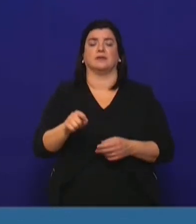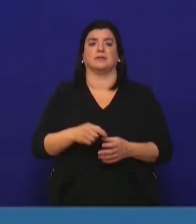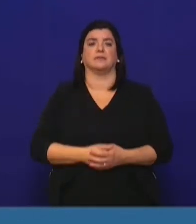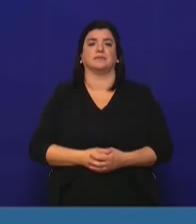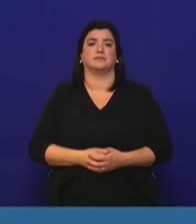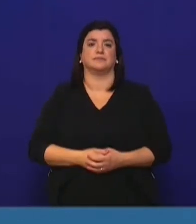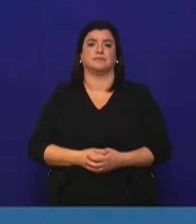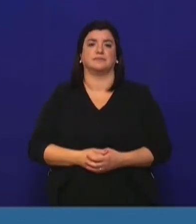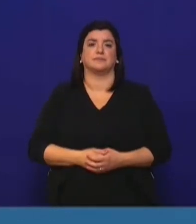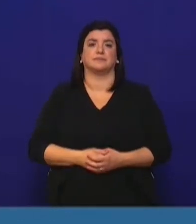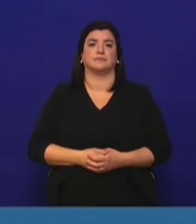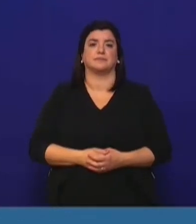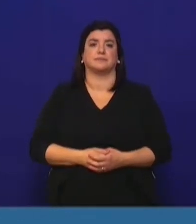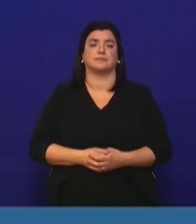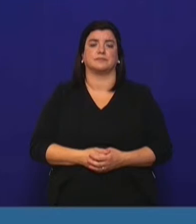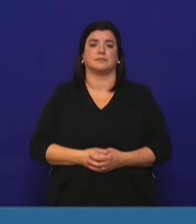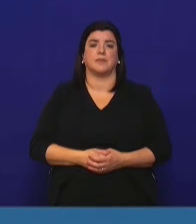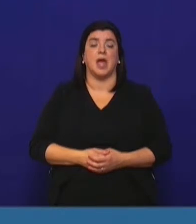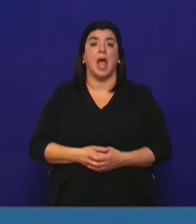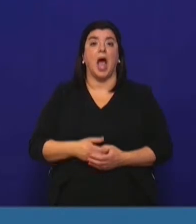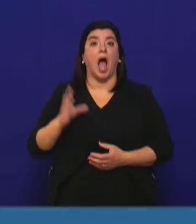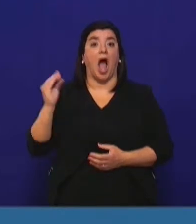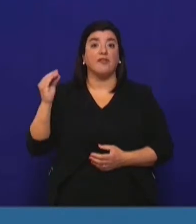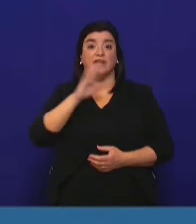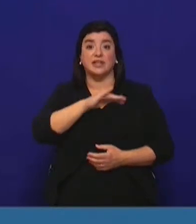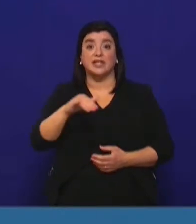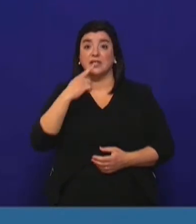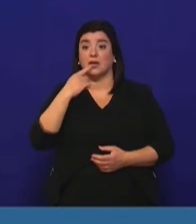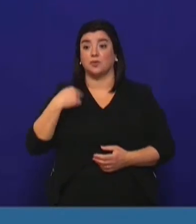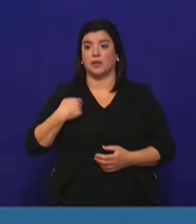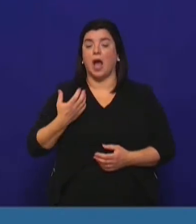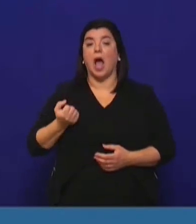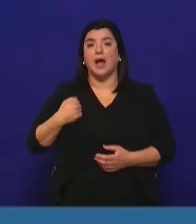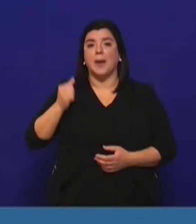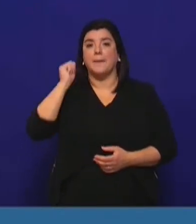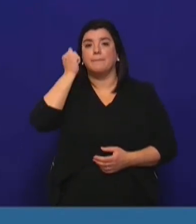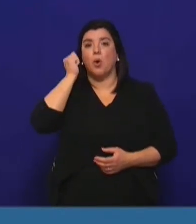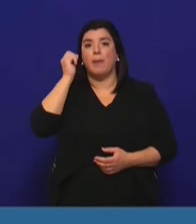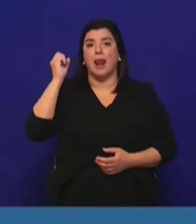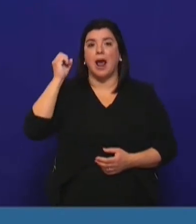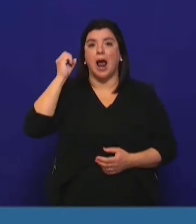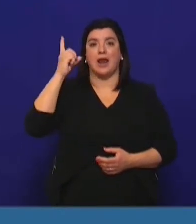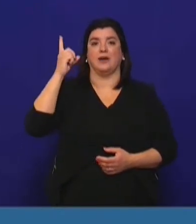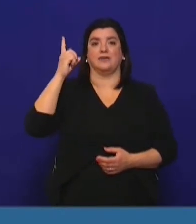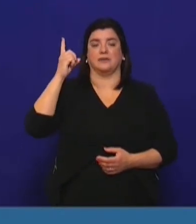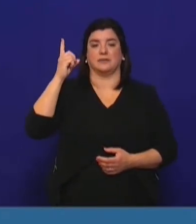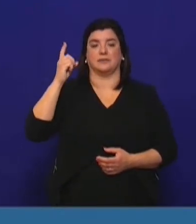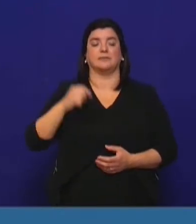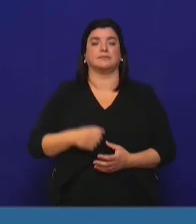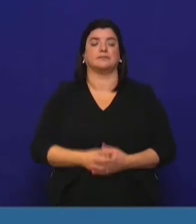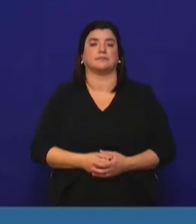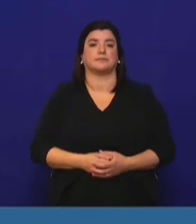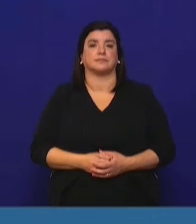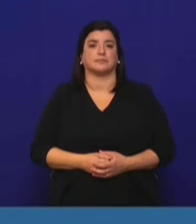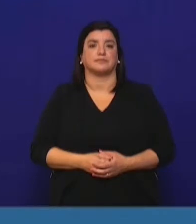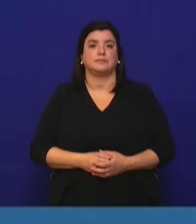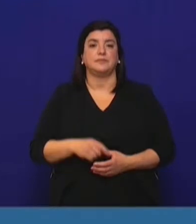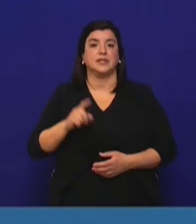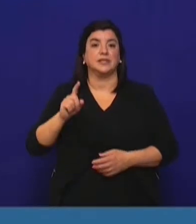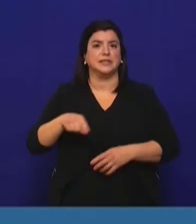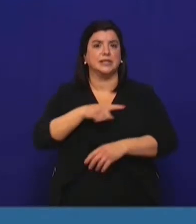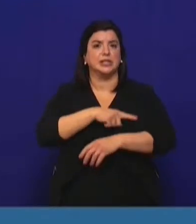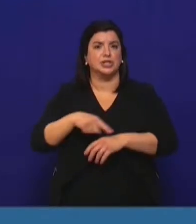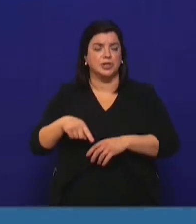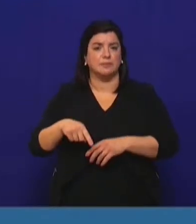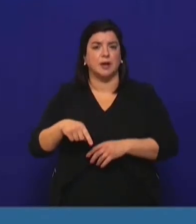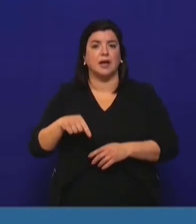li kellhom alert fuq il-mobile tagħhom. Nfakkarkom ukoll li f'din l-aħħar ġimgħa ħadd irċievu alert ukoll fuq